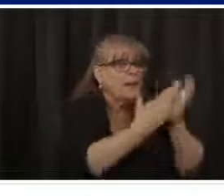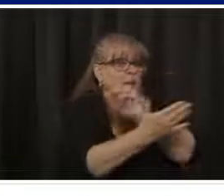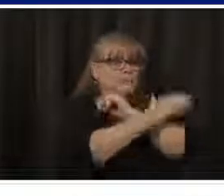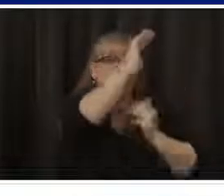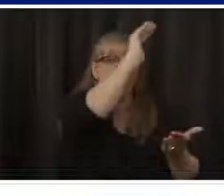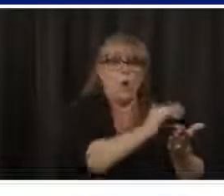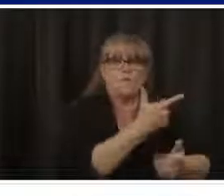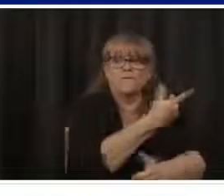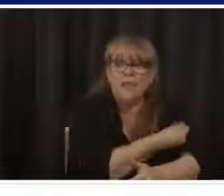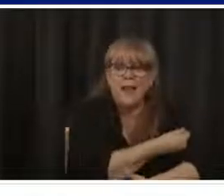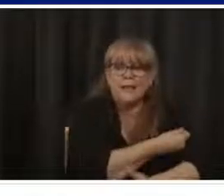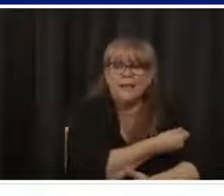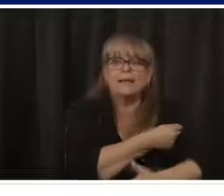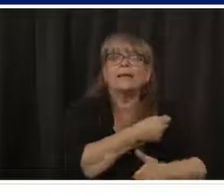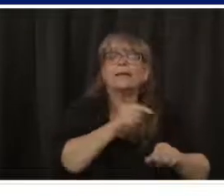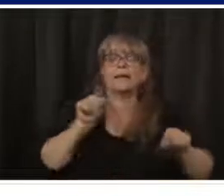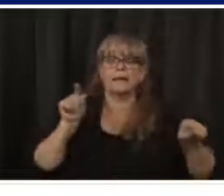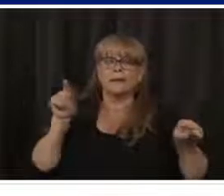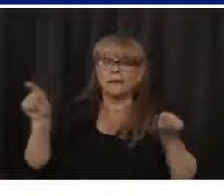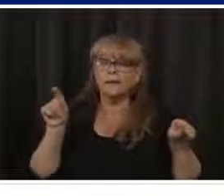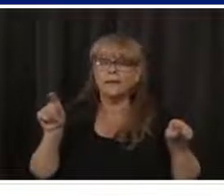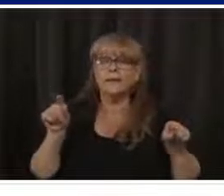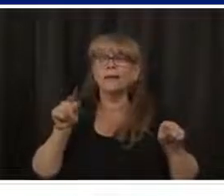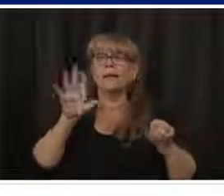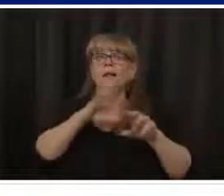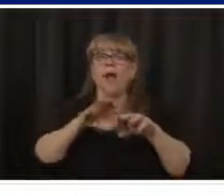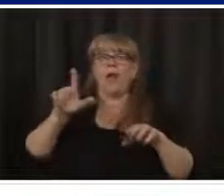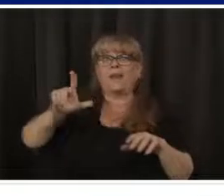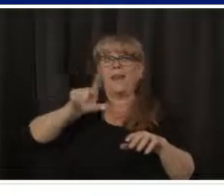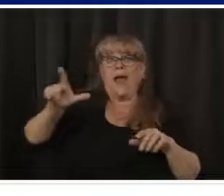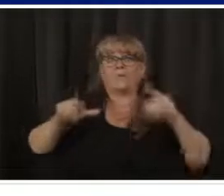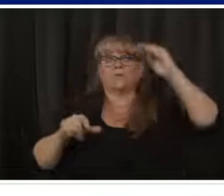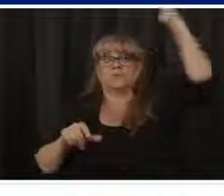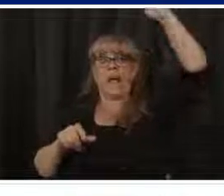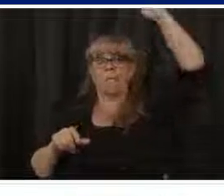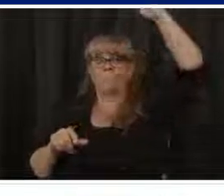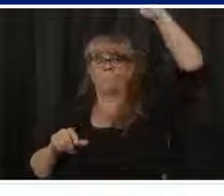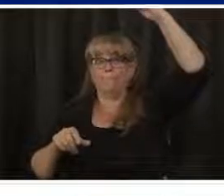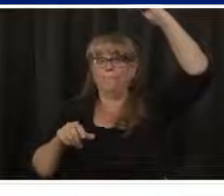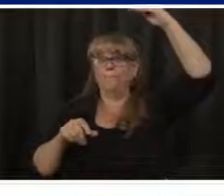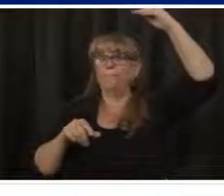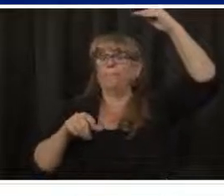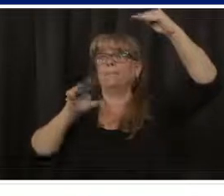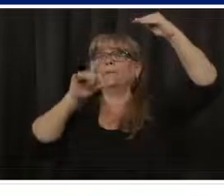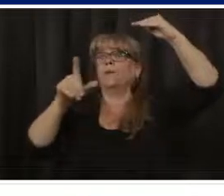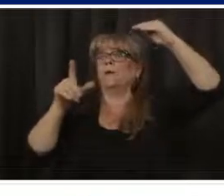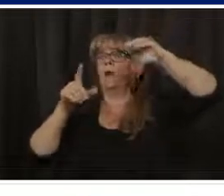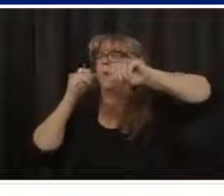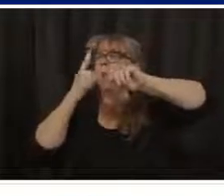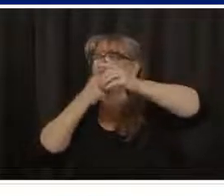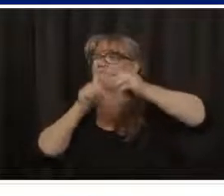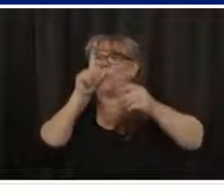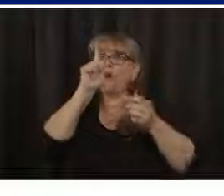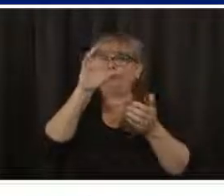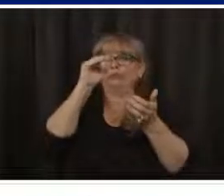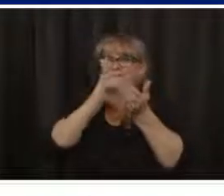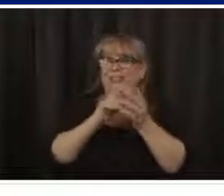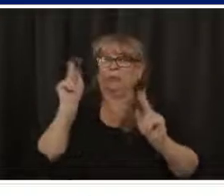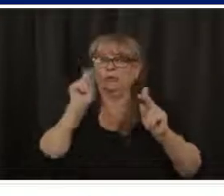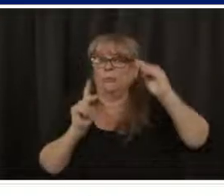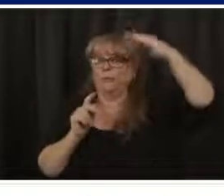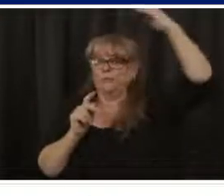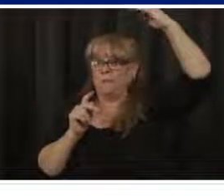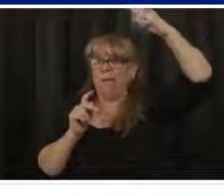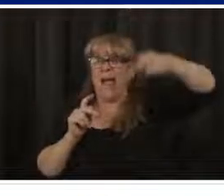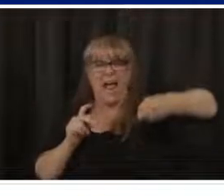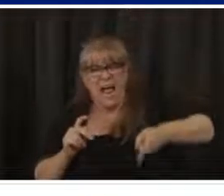analysis where on the left-sided vertical axis, you see our case rates per 100,000. So the highest case rates would be in the upper left-hand